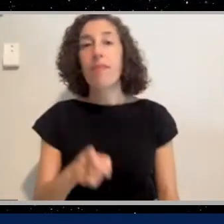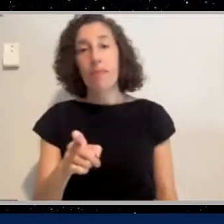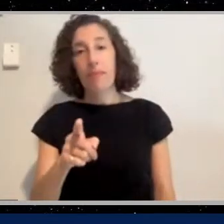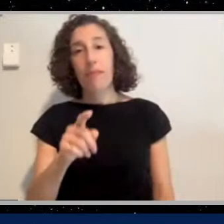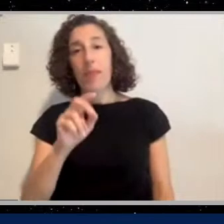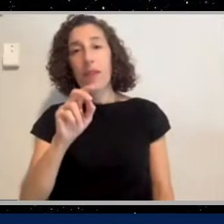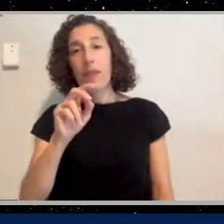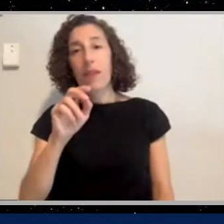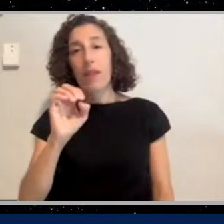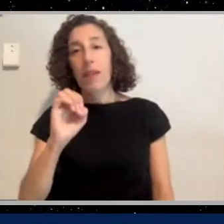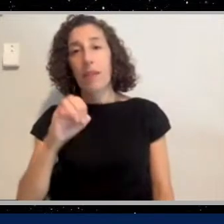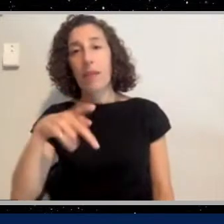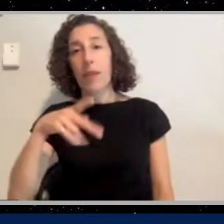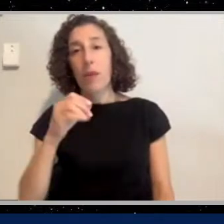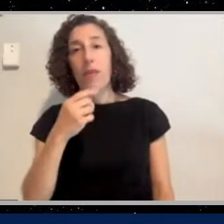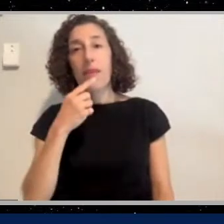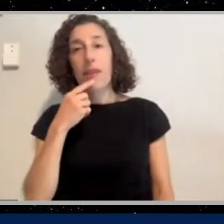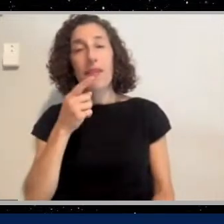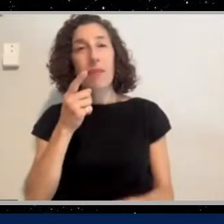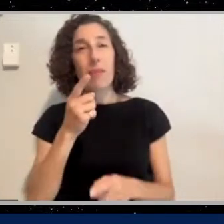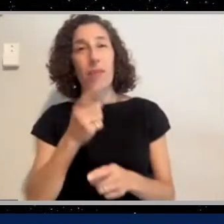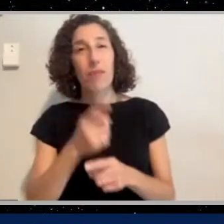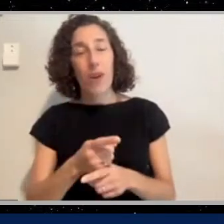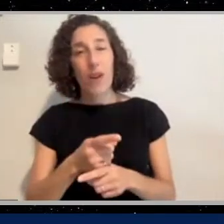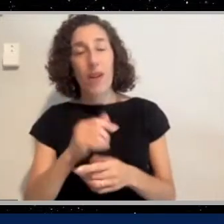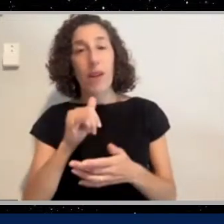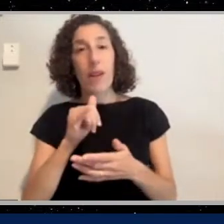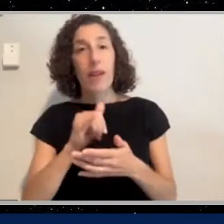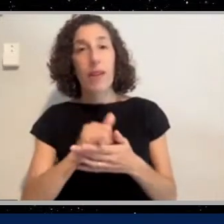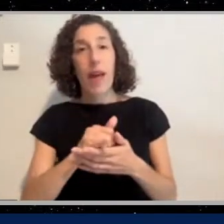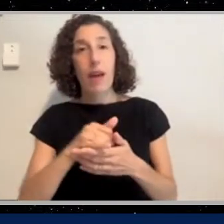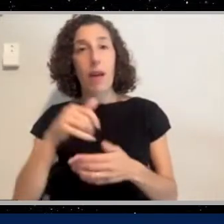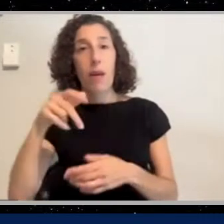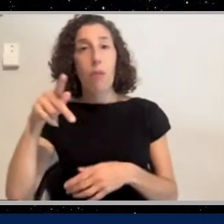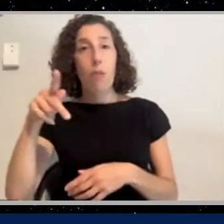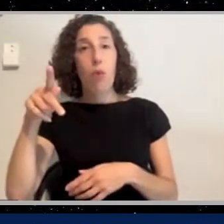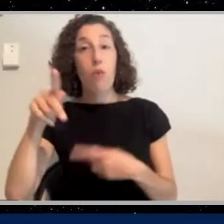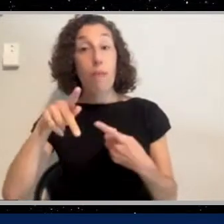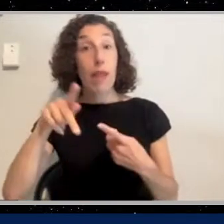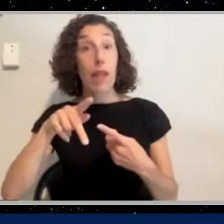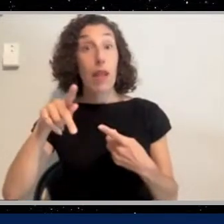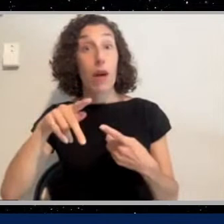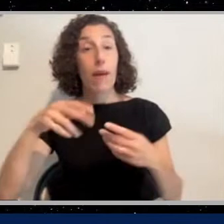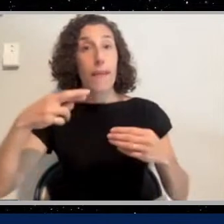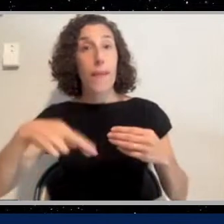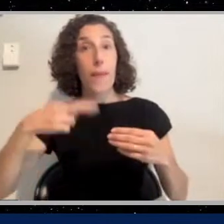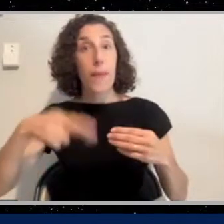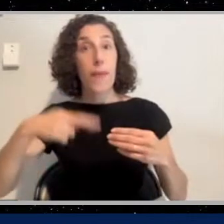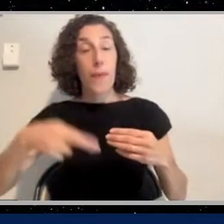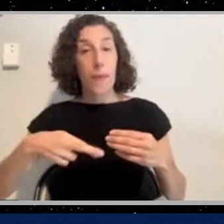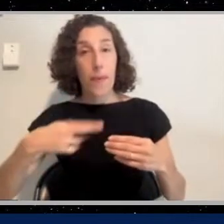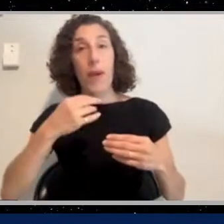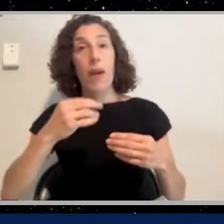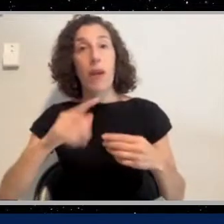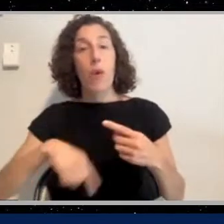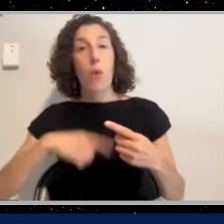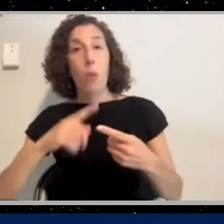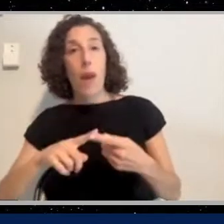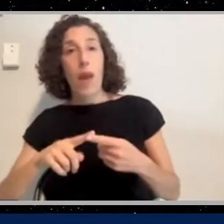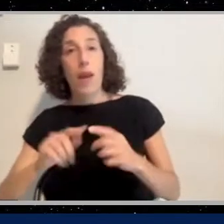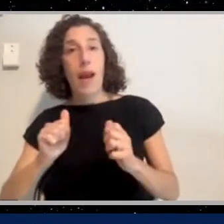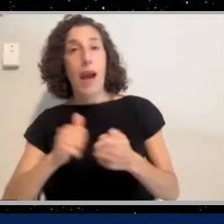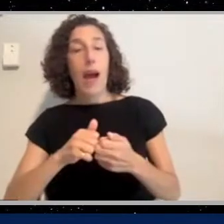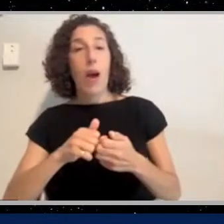important to orient yourself quickly when the parabola, whichever point of that flight is, when the gravity comes back with a vengeance.